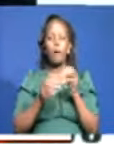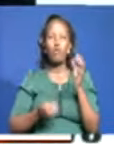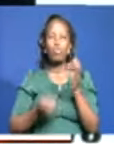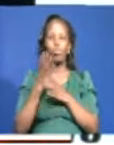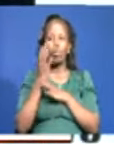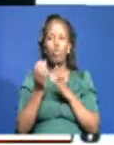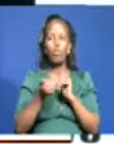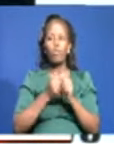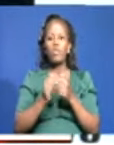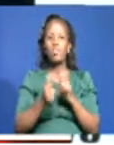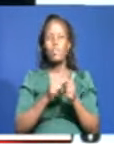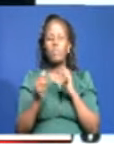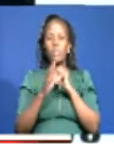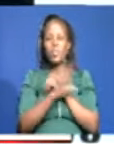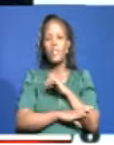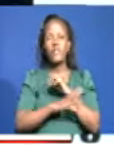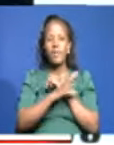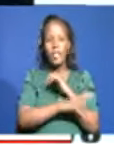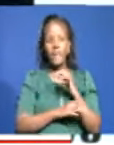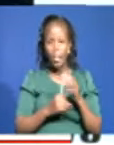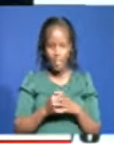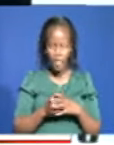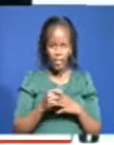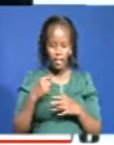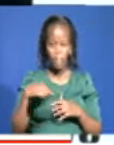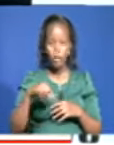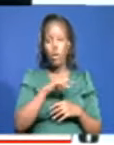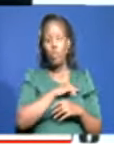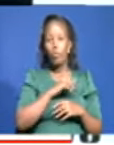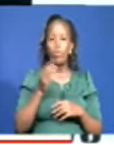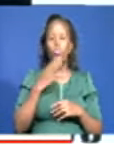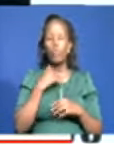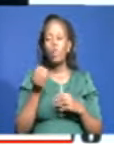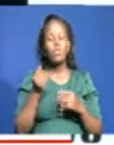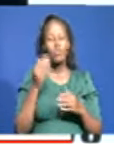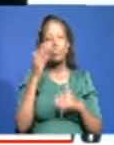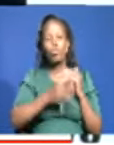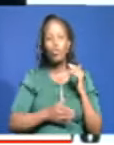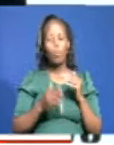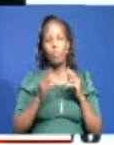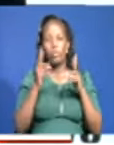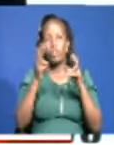We want right away to get onto this doping crisis.